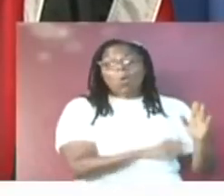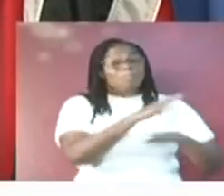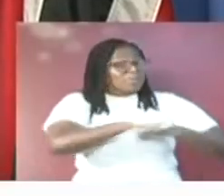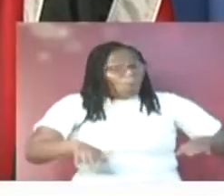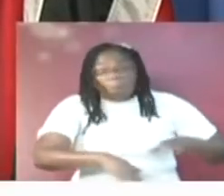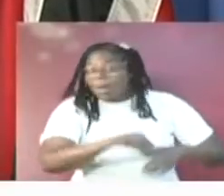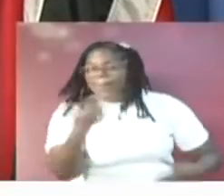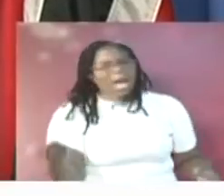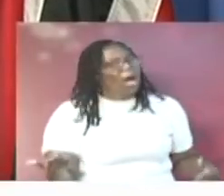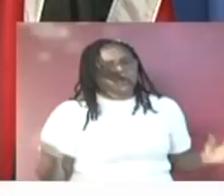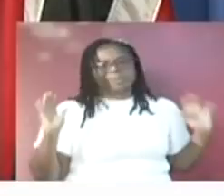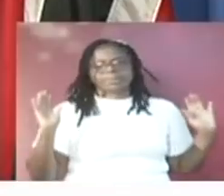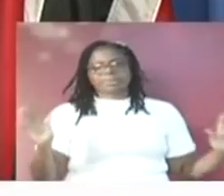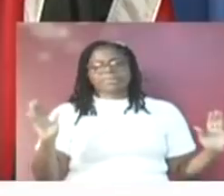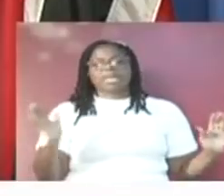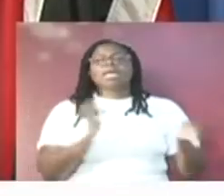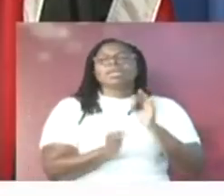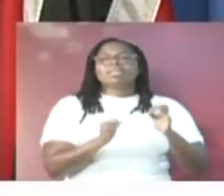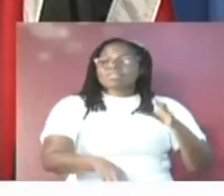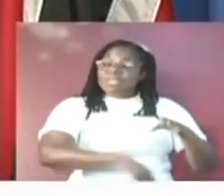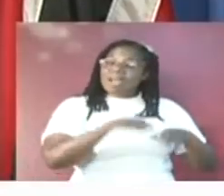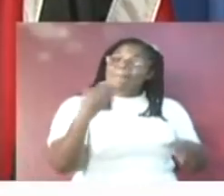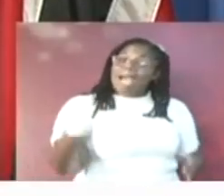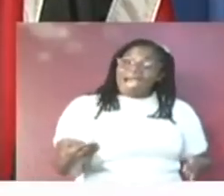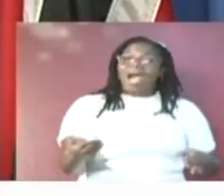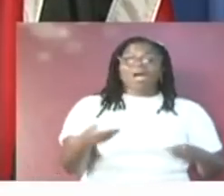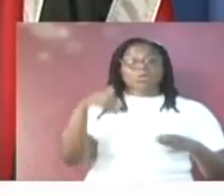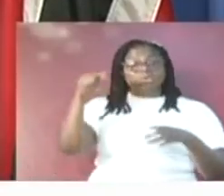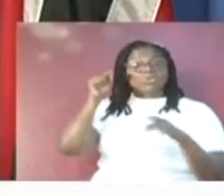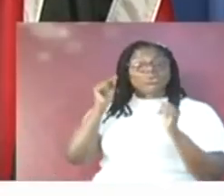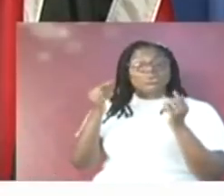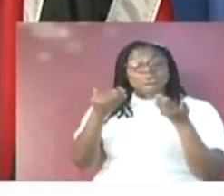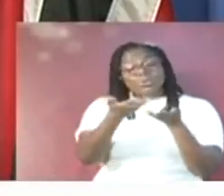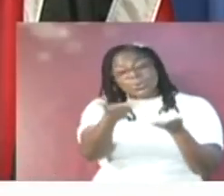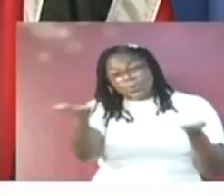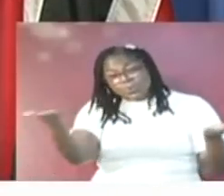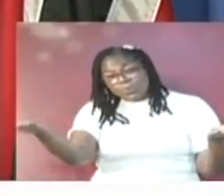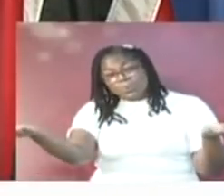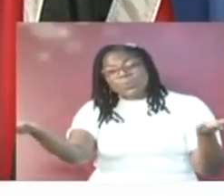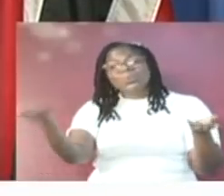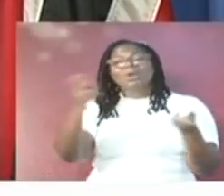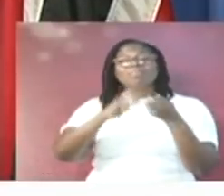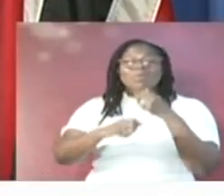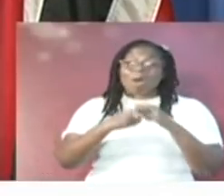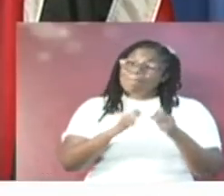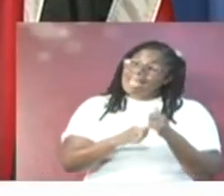come out, because then you become a part of the problem.